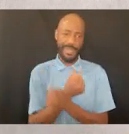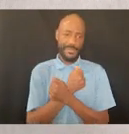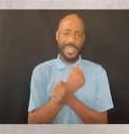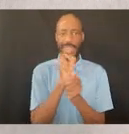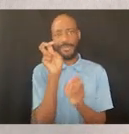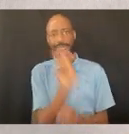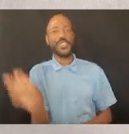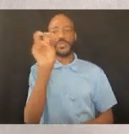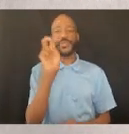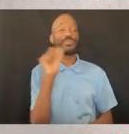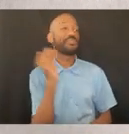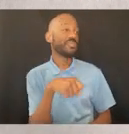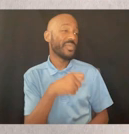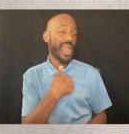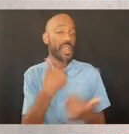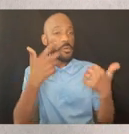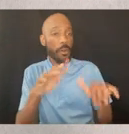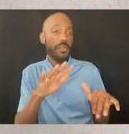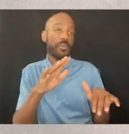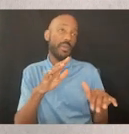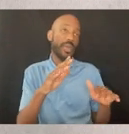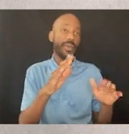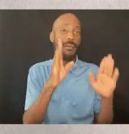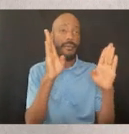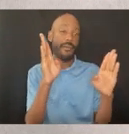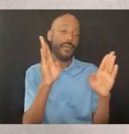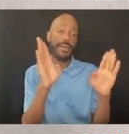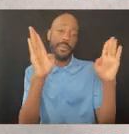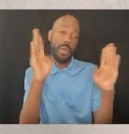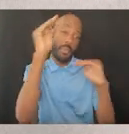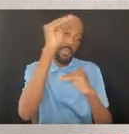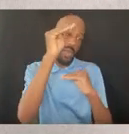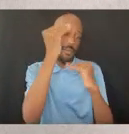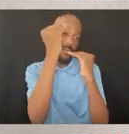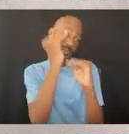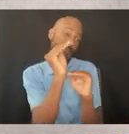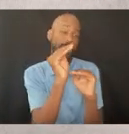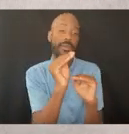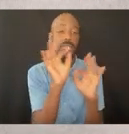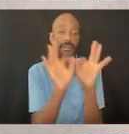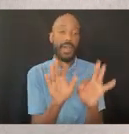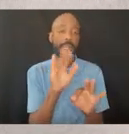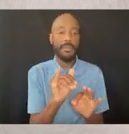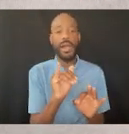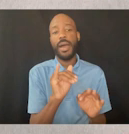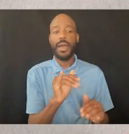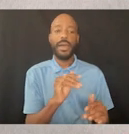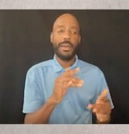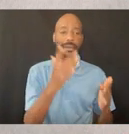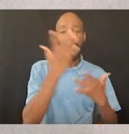Yeah, I really wanted to kind of not be defined by illnesses and limitations, and to say we may